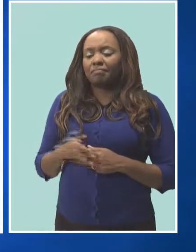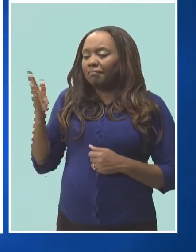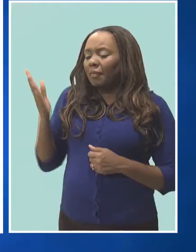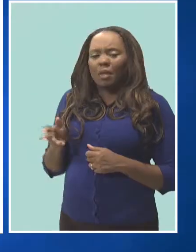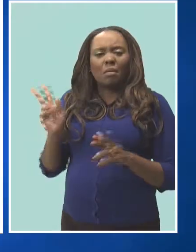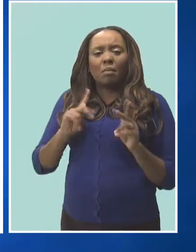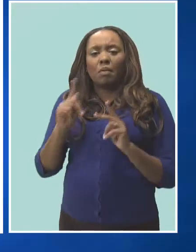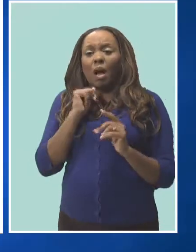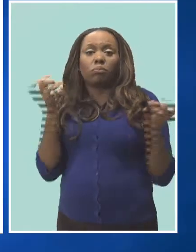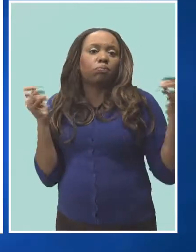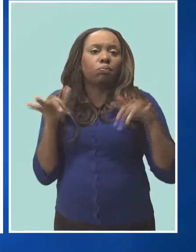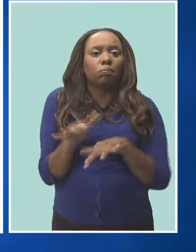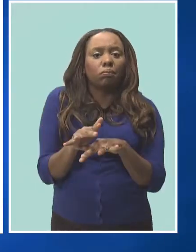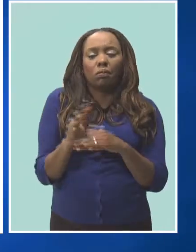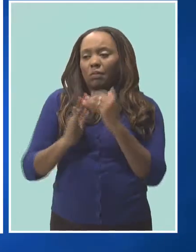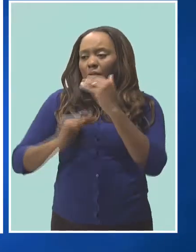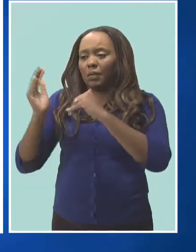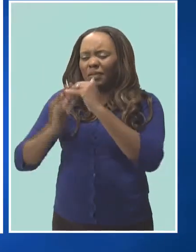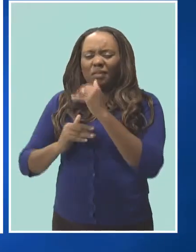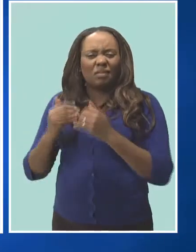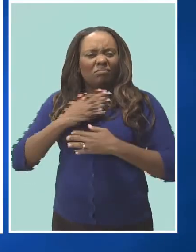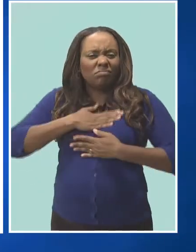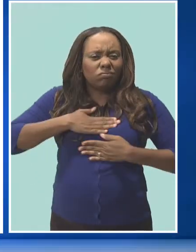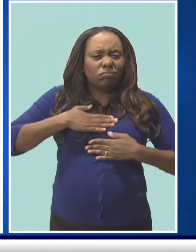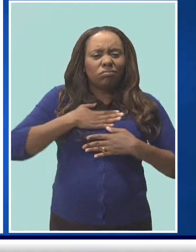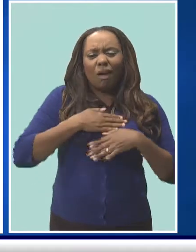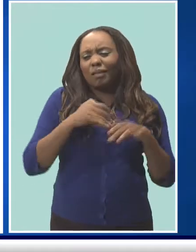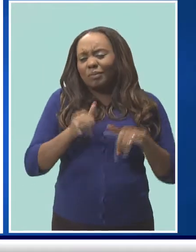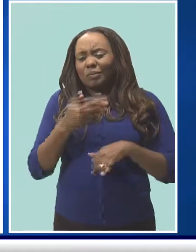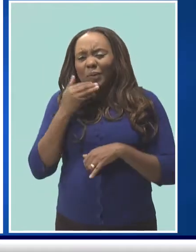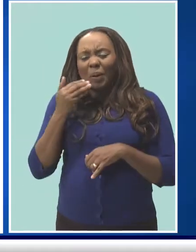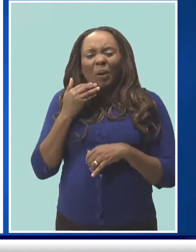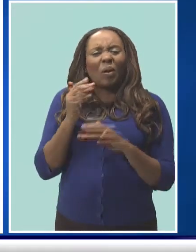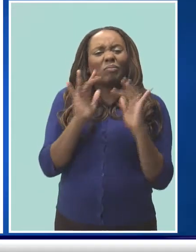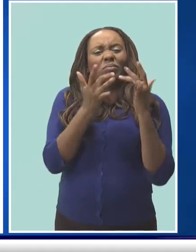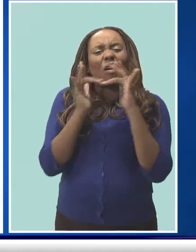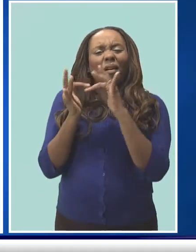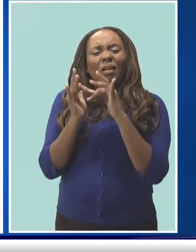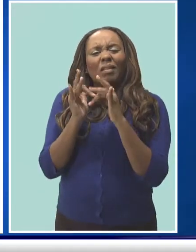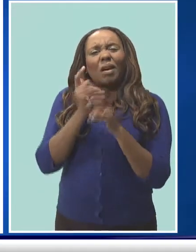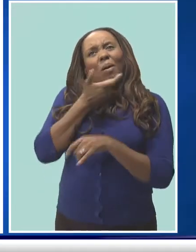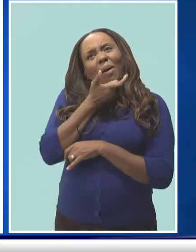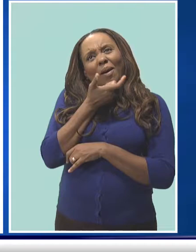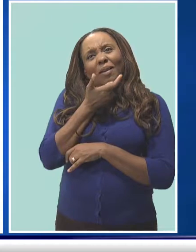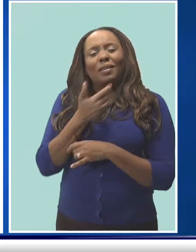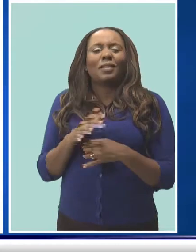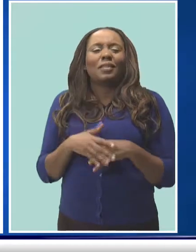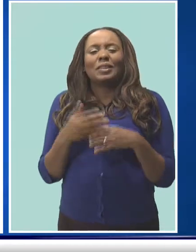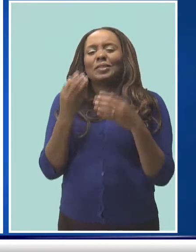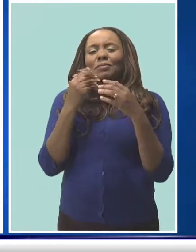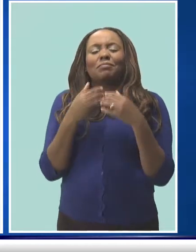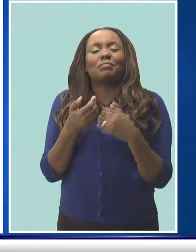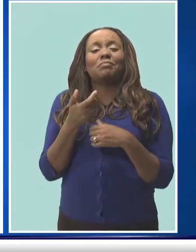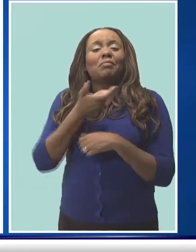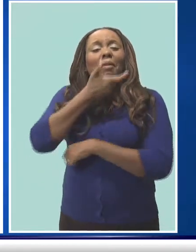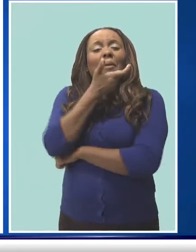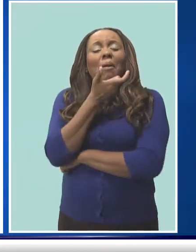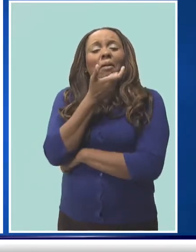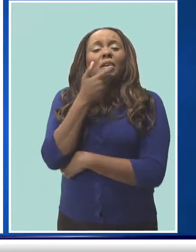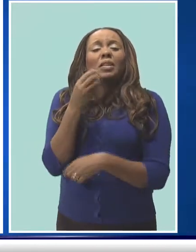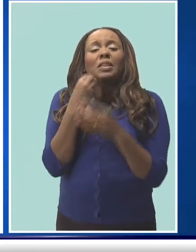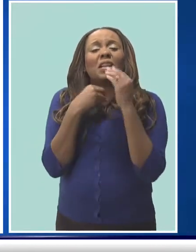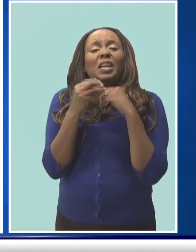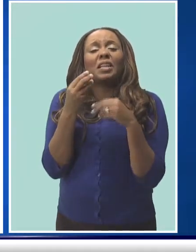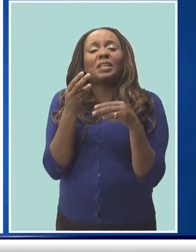building. They're enjoying the virtual platform at home with, they got bacon and eggs, a cup of coffee. You don't have to